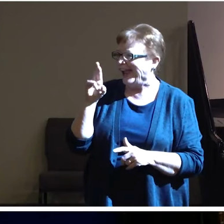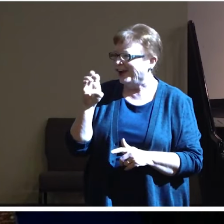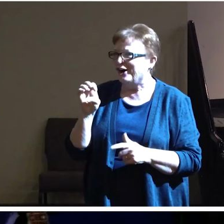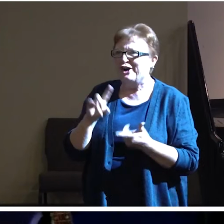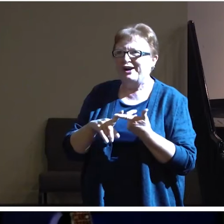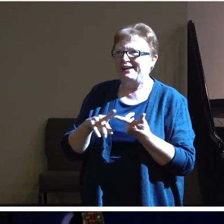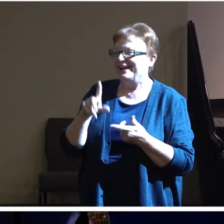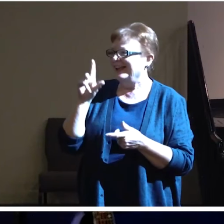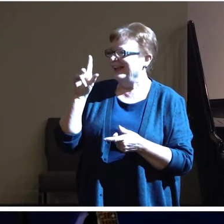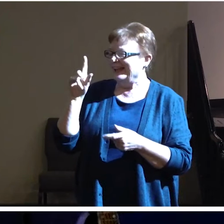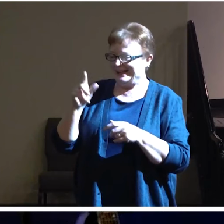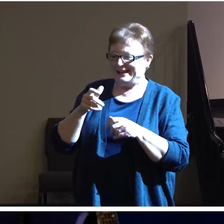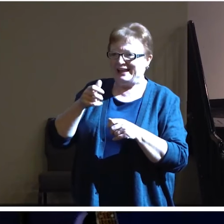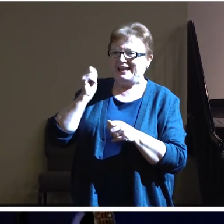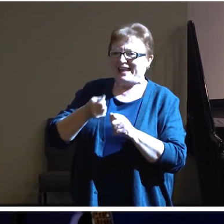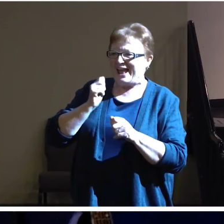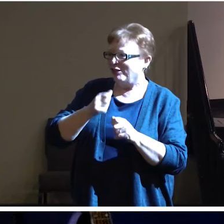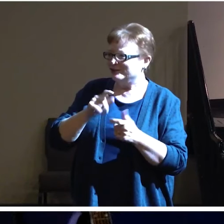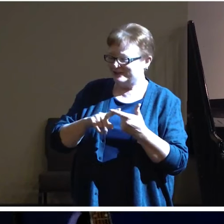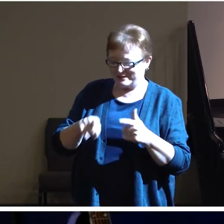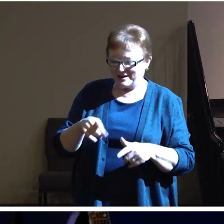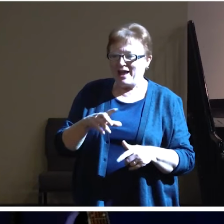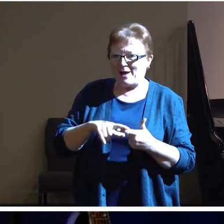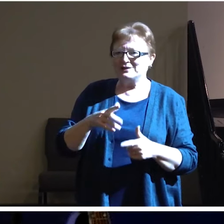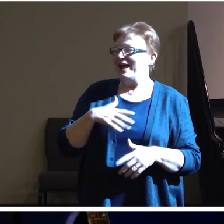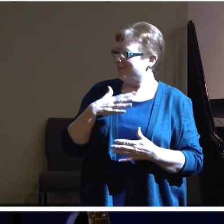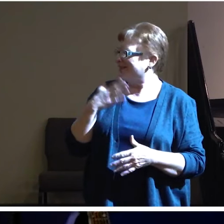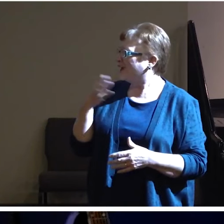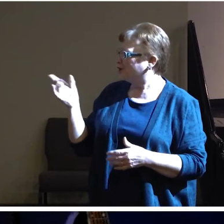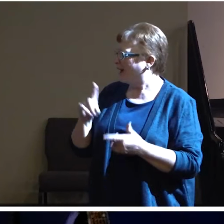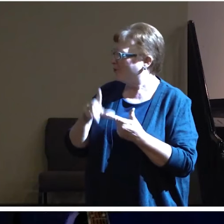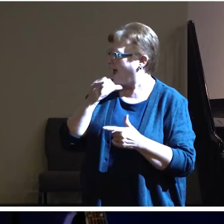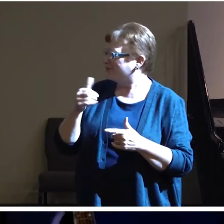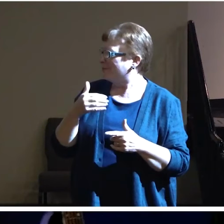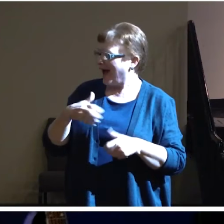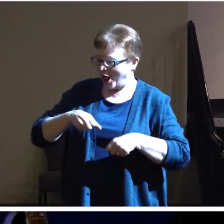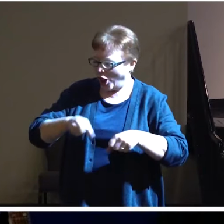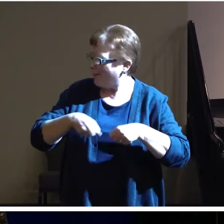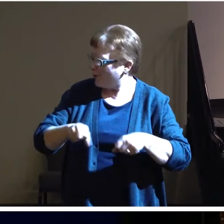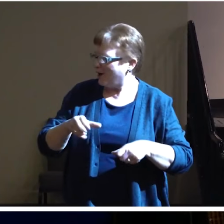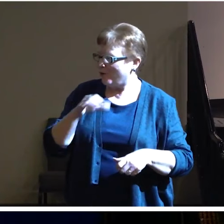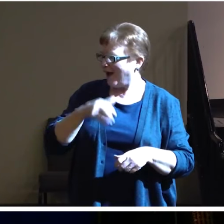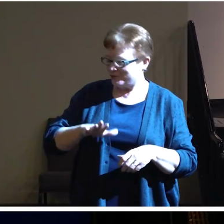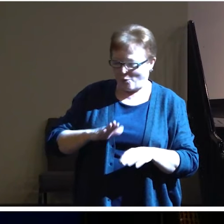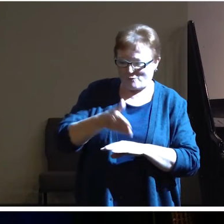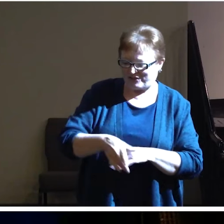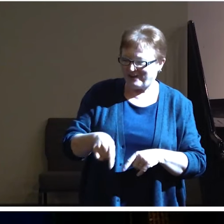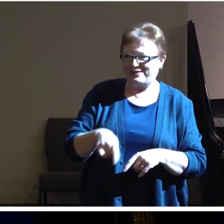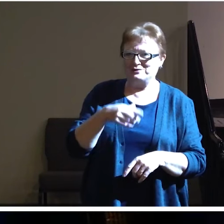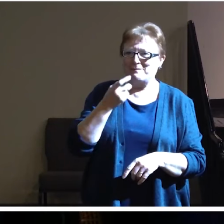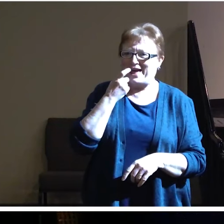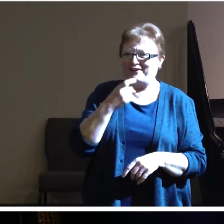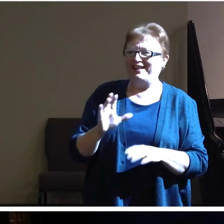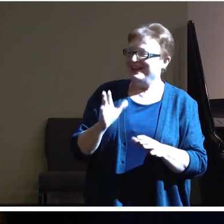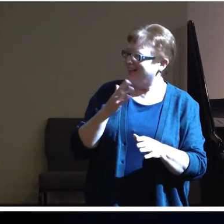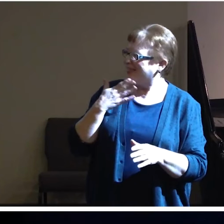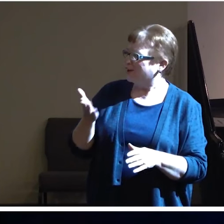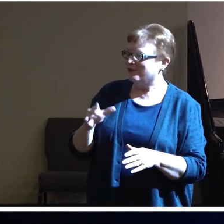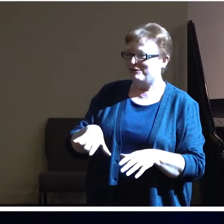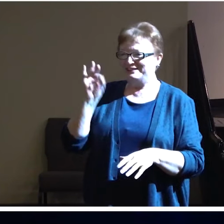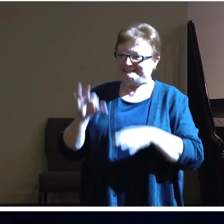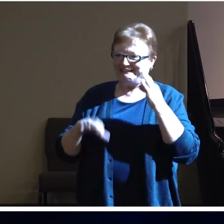And I was delighted because now I don't have to run over them with my lawnmower. But it's interesting to search for things and to find things that you consider valuable.